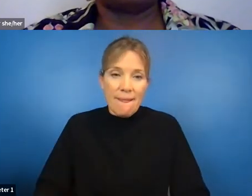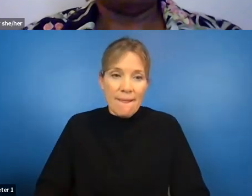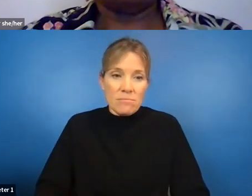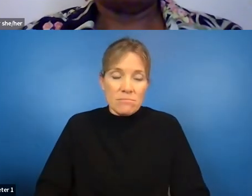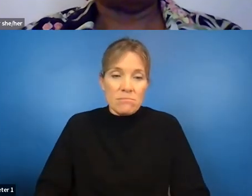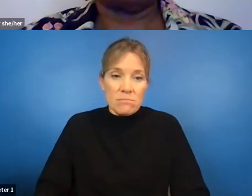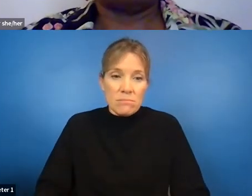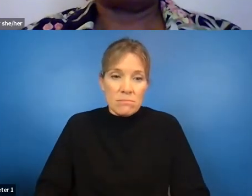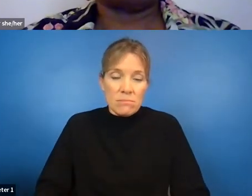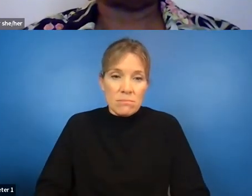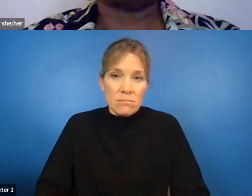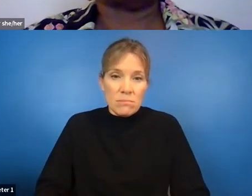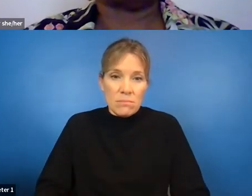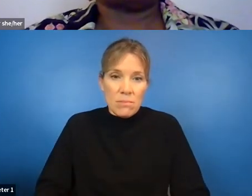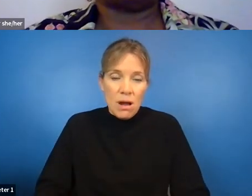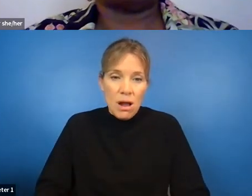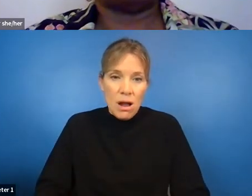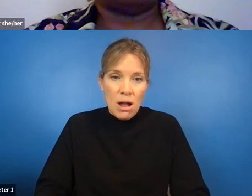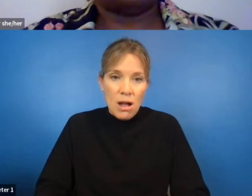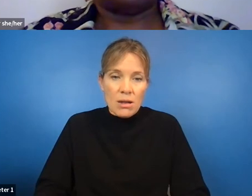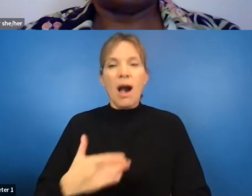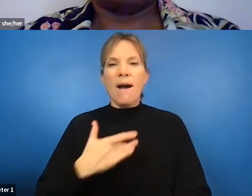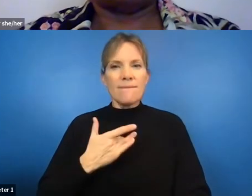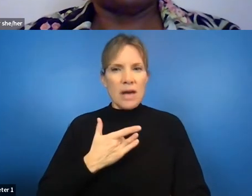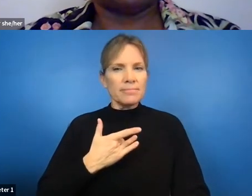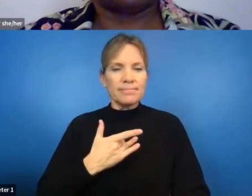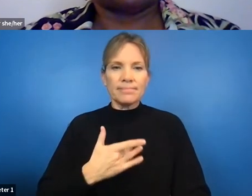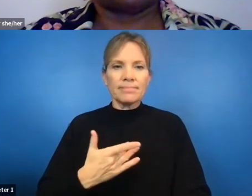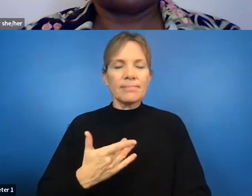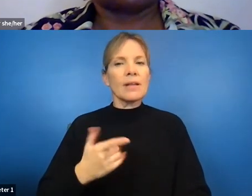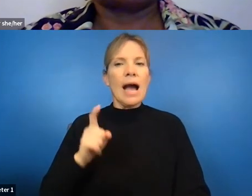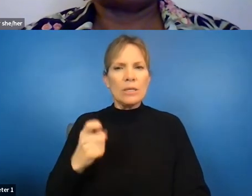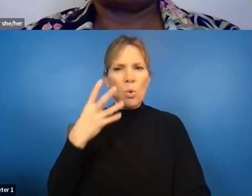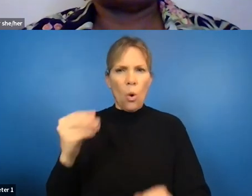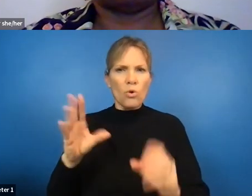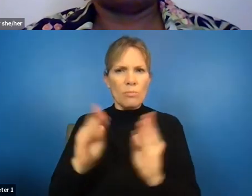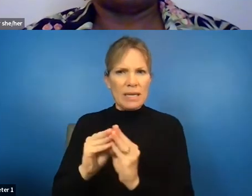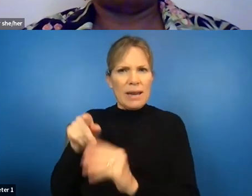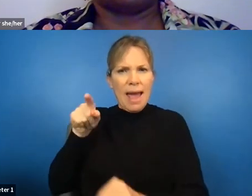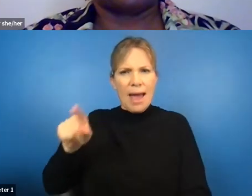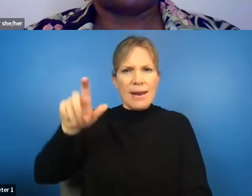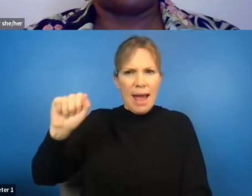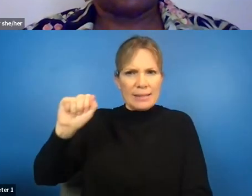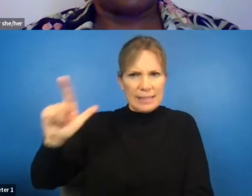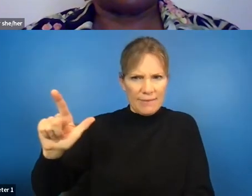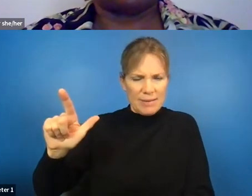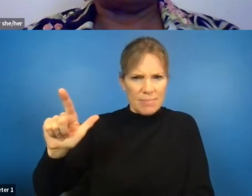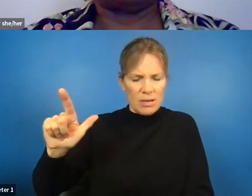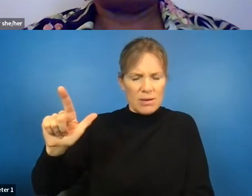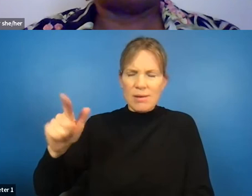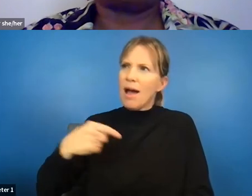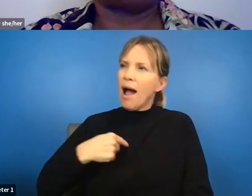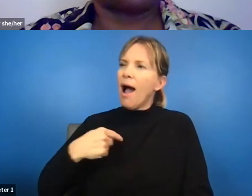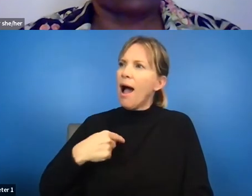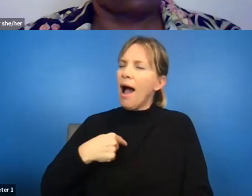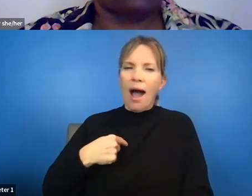And I had been urged to go to a meeting at Access Living, and